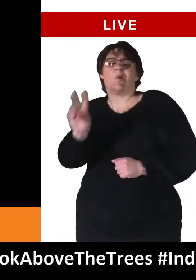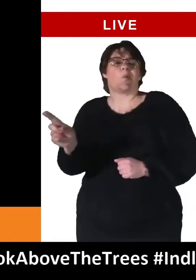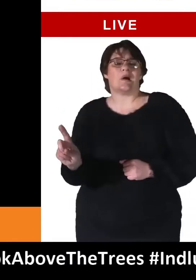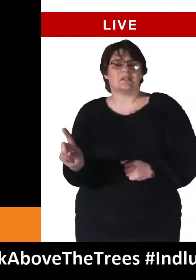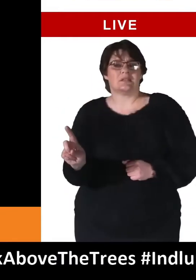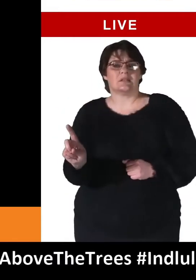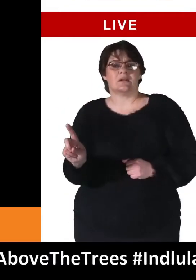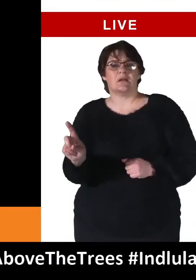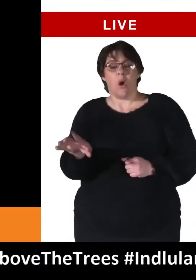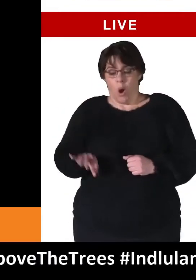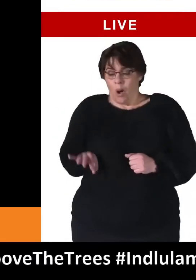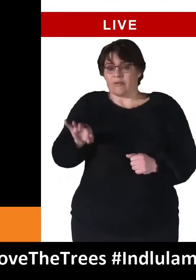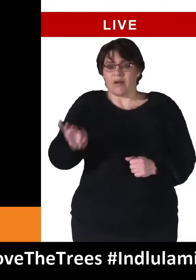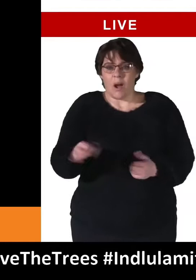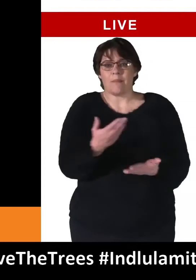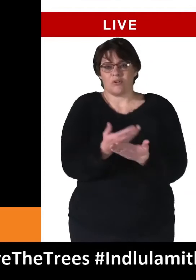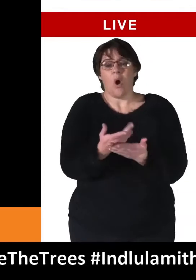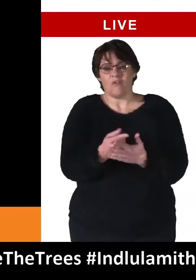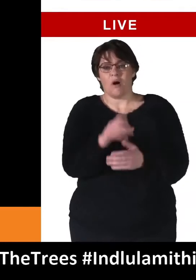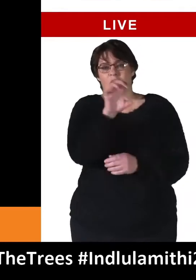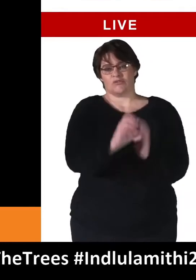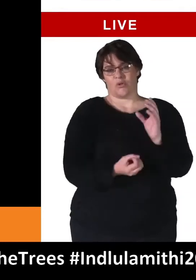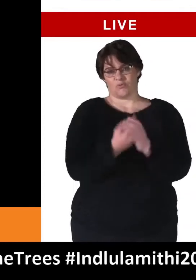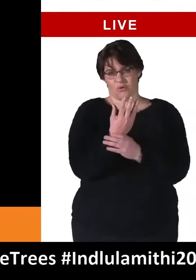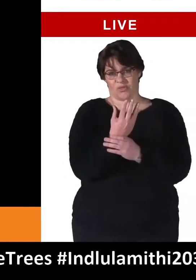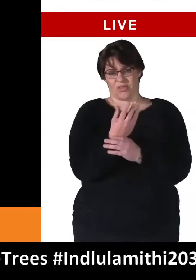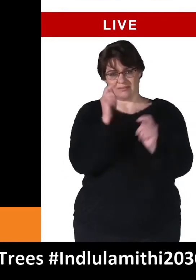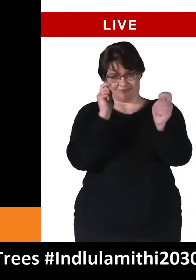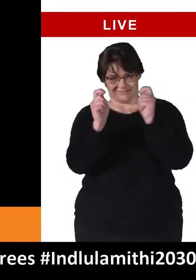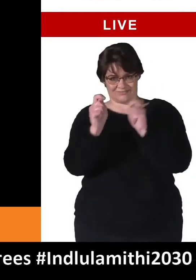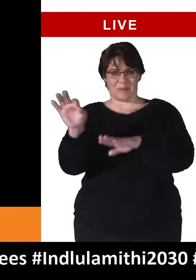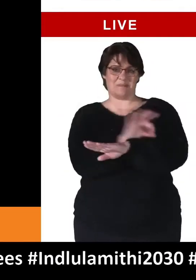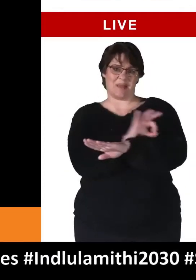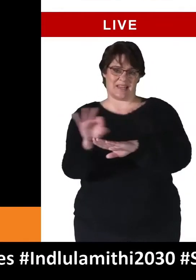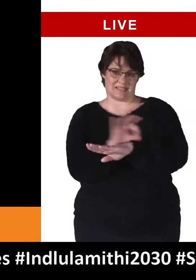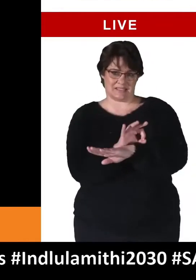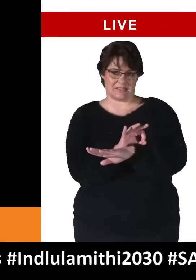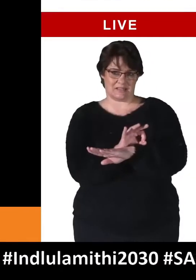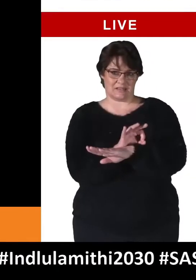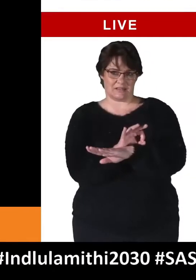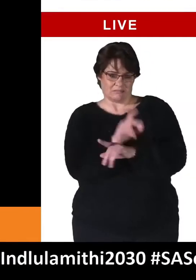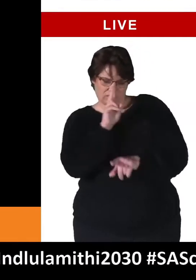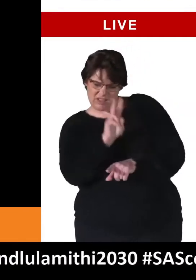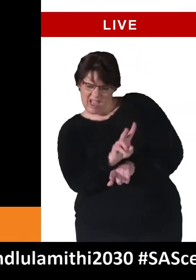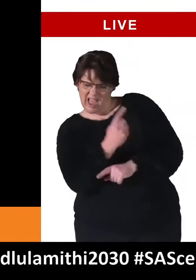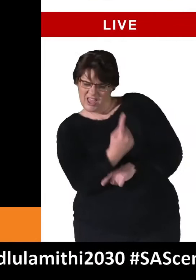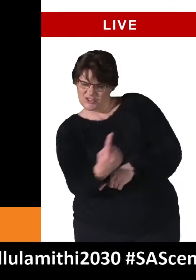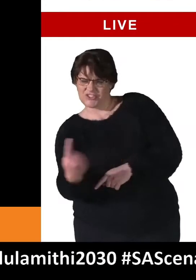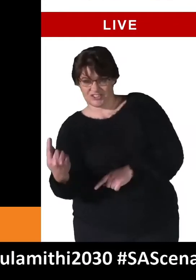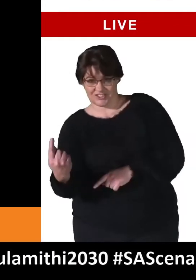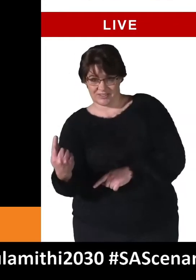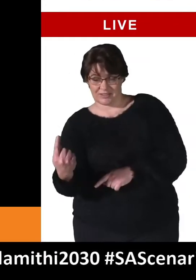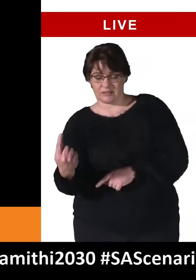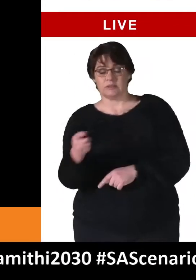the potential contributions of provincial growth and development plans themselves. And